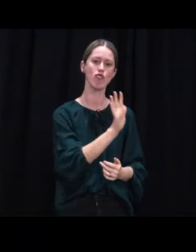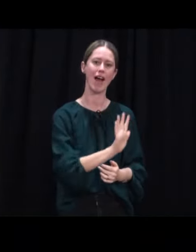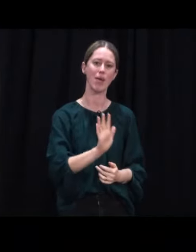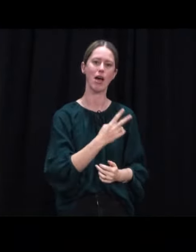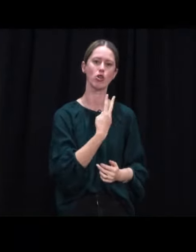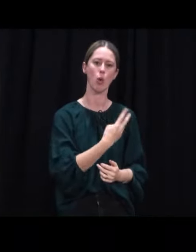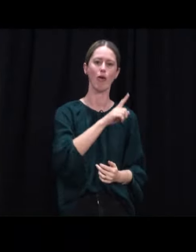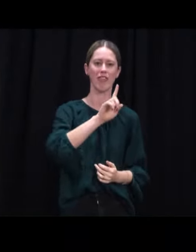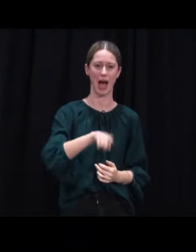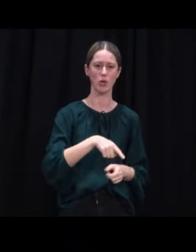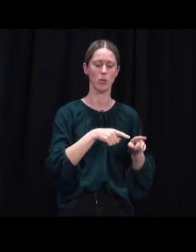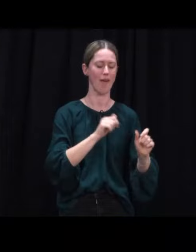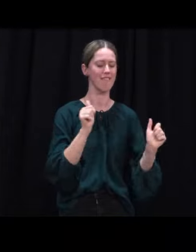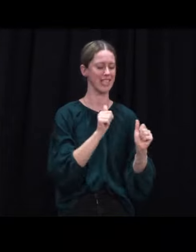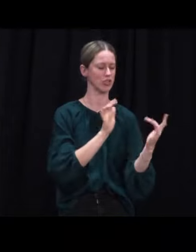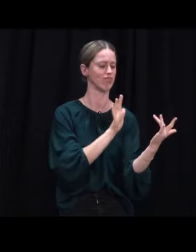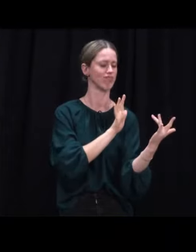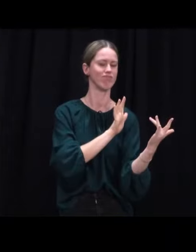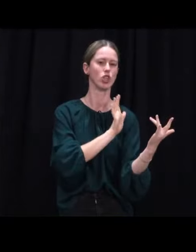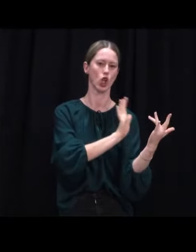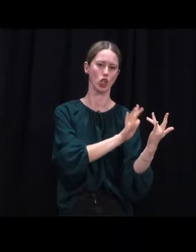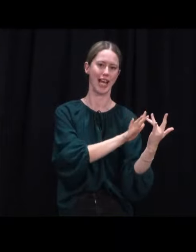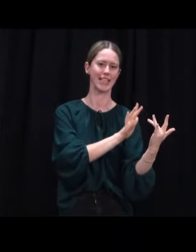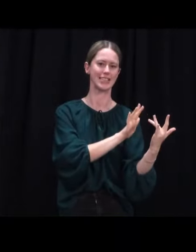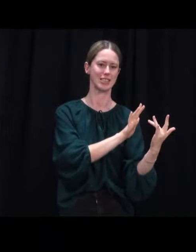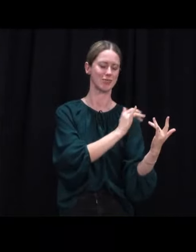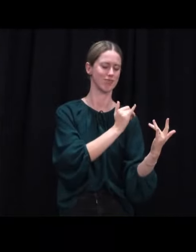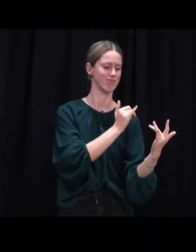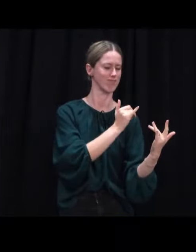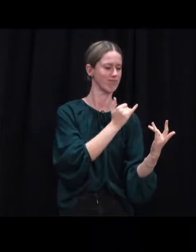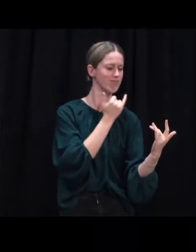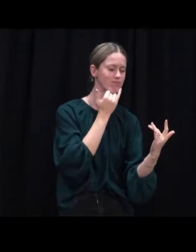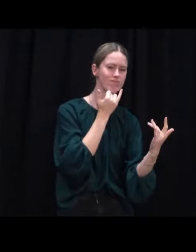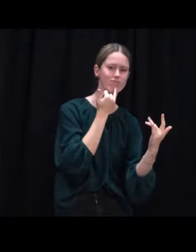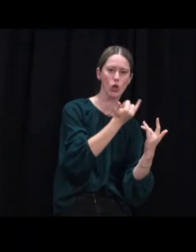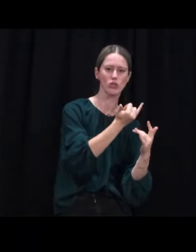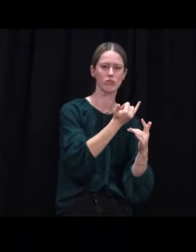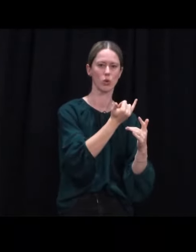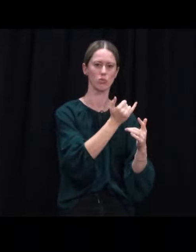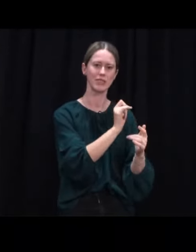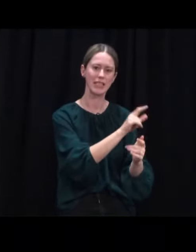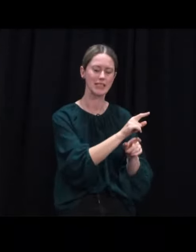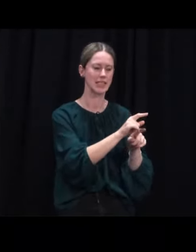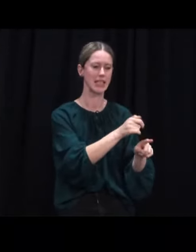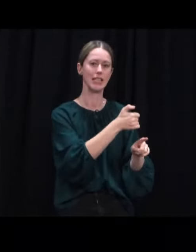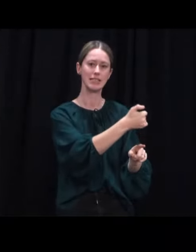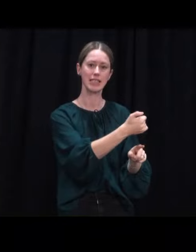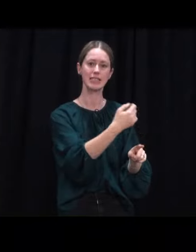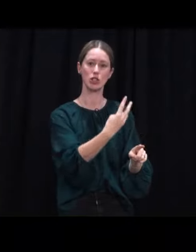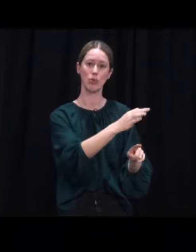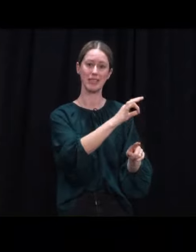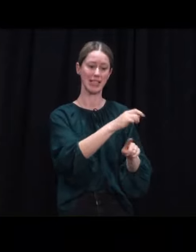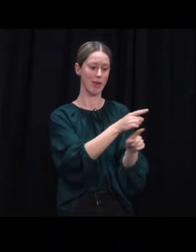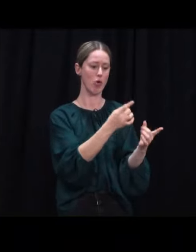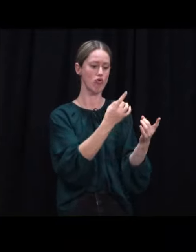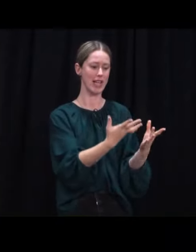12,717 of those there has been formal contact made with at 9 a.m. this morning, and 62% of those had already returned a test